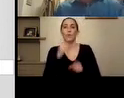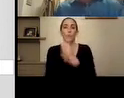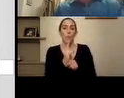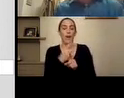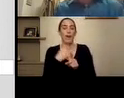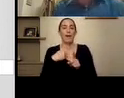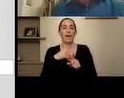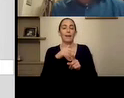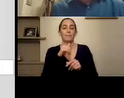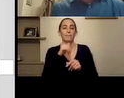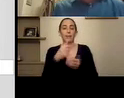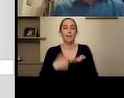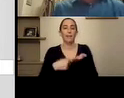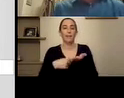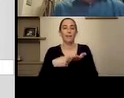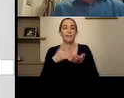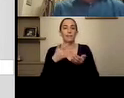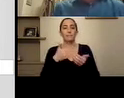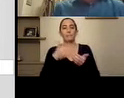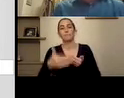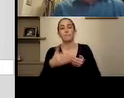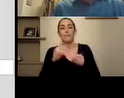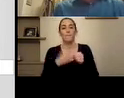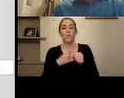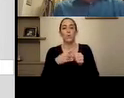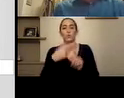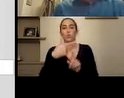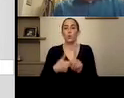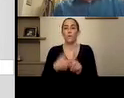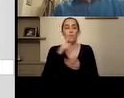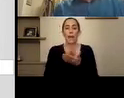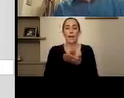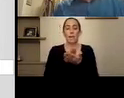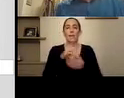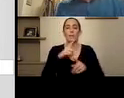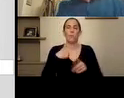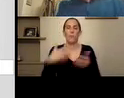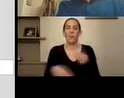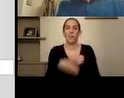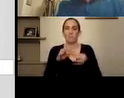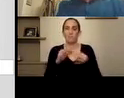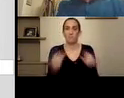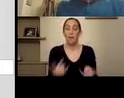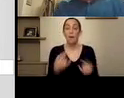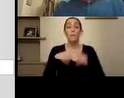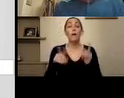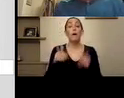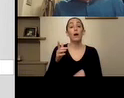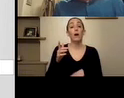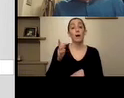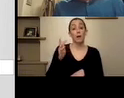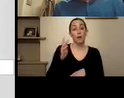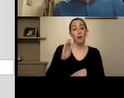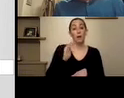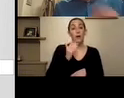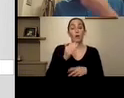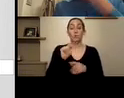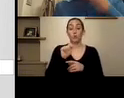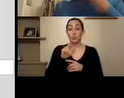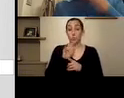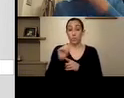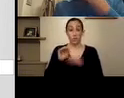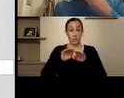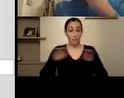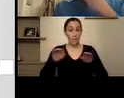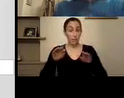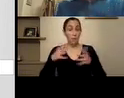about the first quarter on the academic side of the house, but while we had really the levels of tuition that we had in the past, because we did